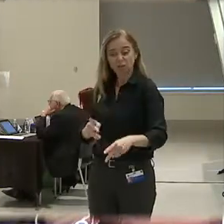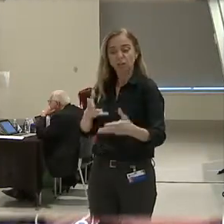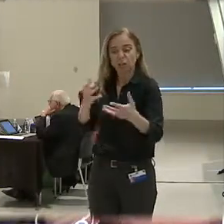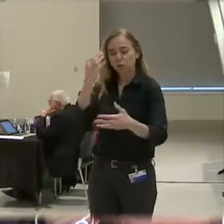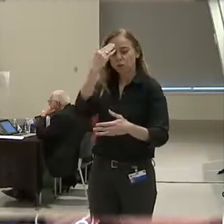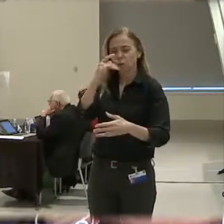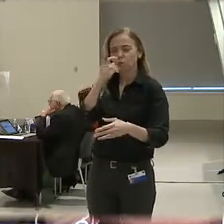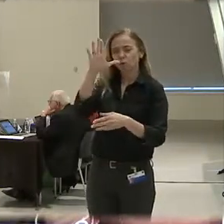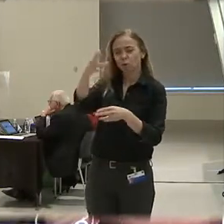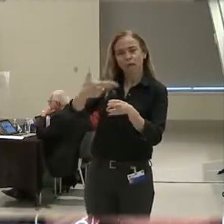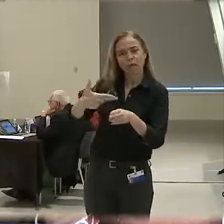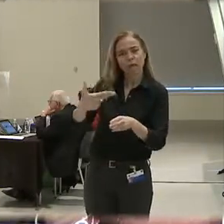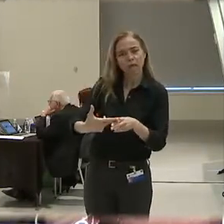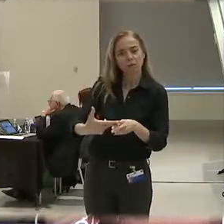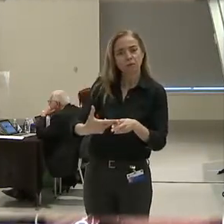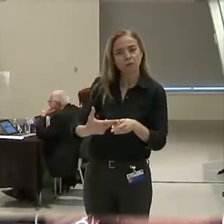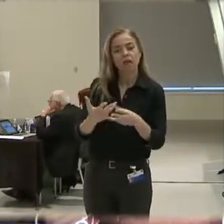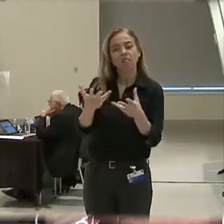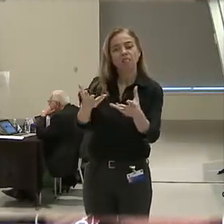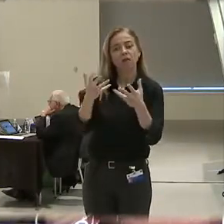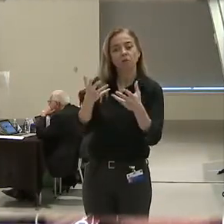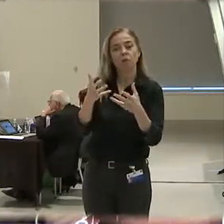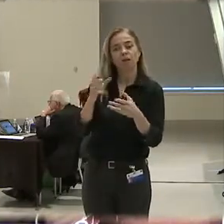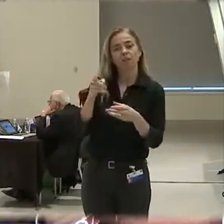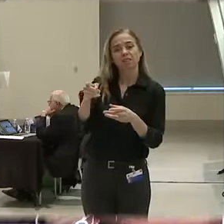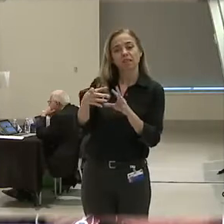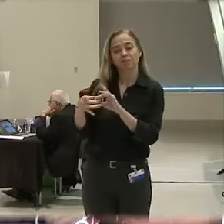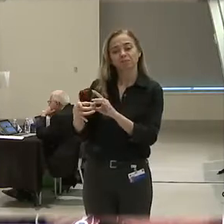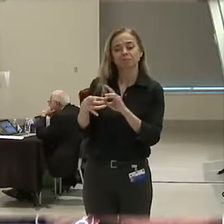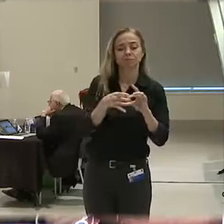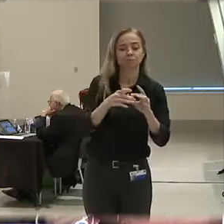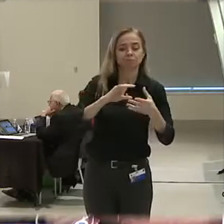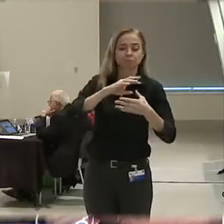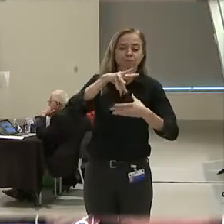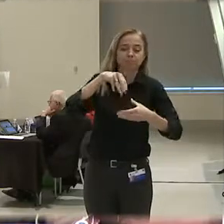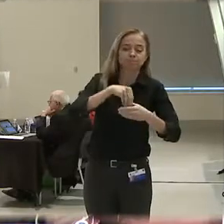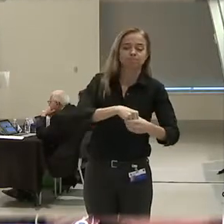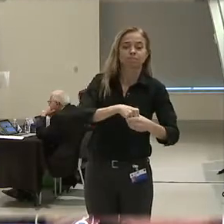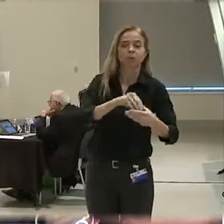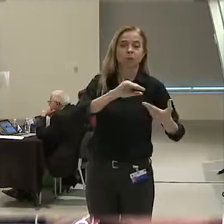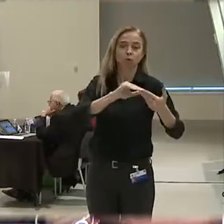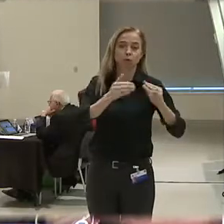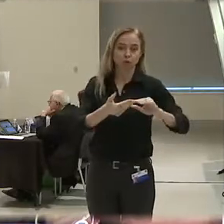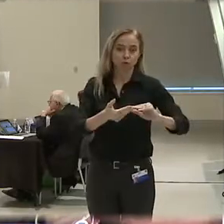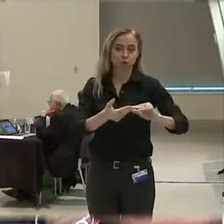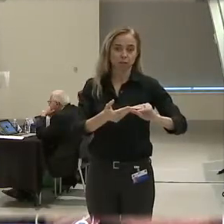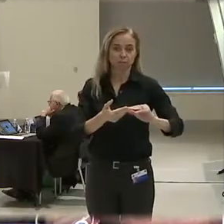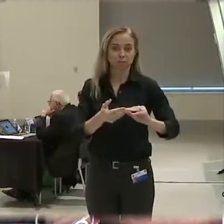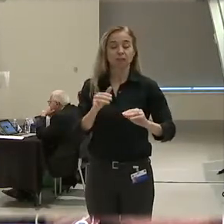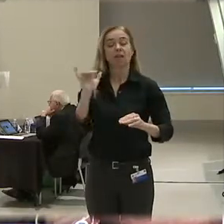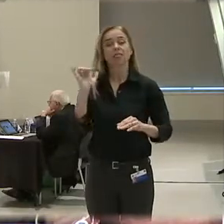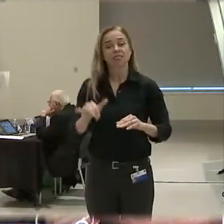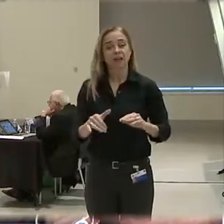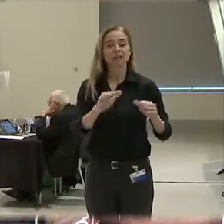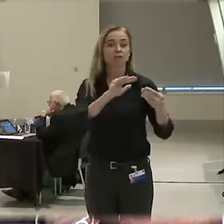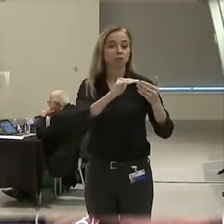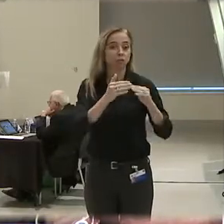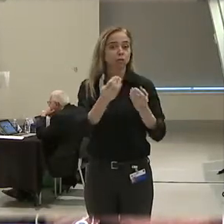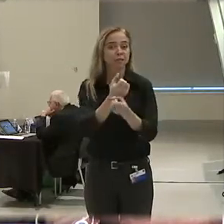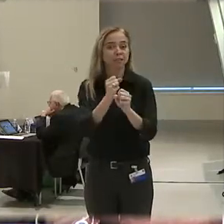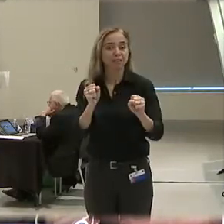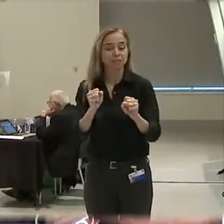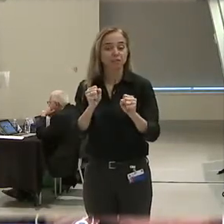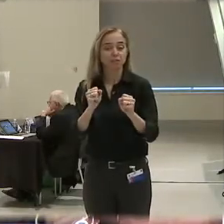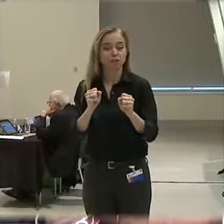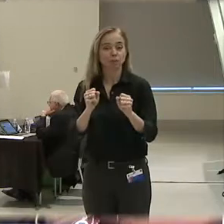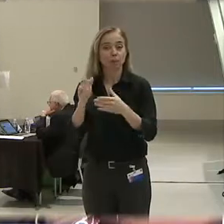name. They want them to be part of the community. And so that's what Community Safety Partnership is. These are